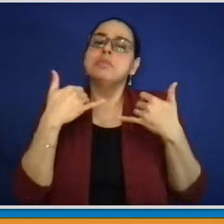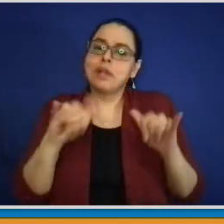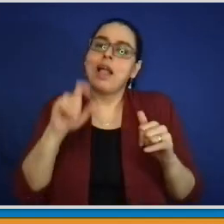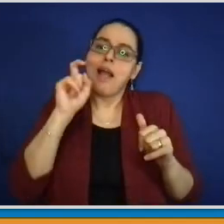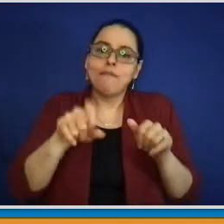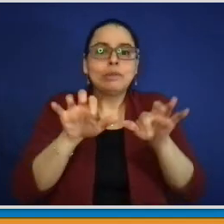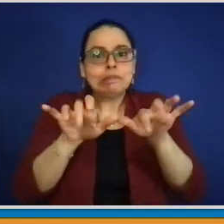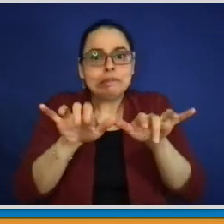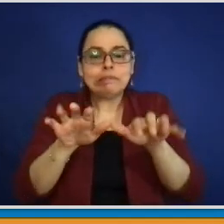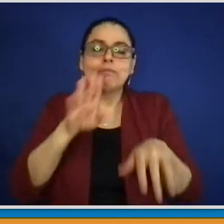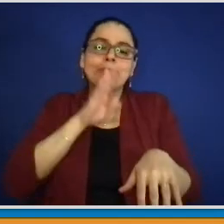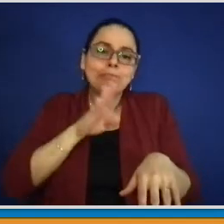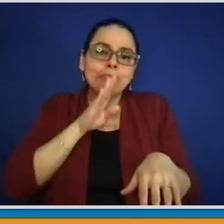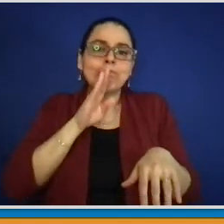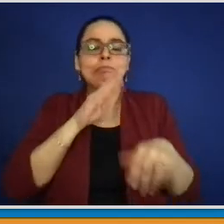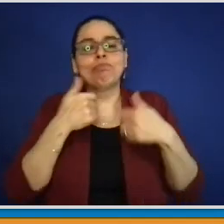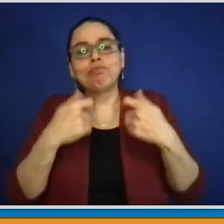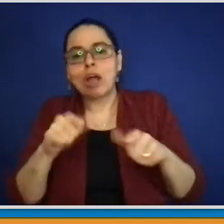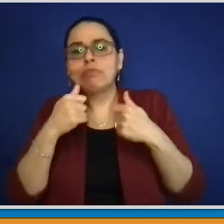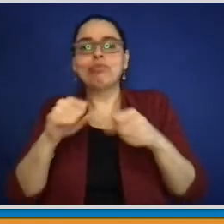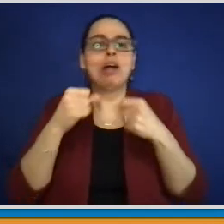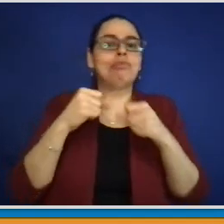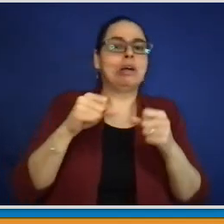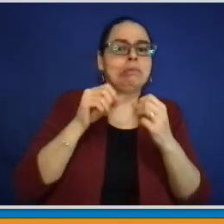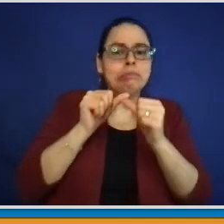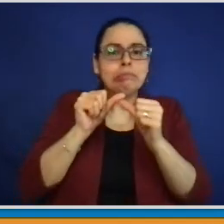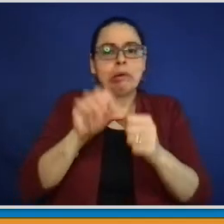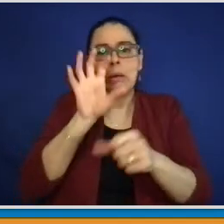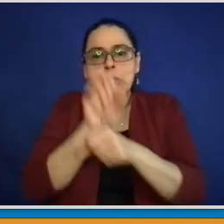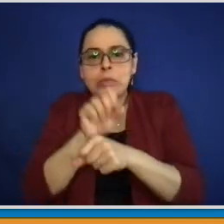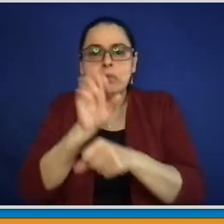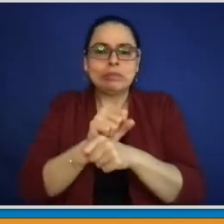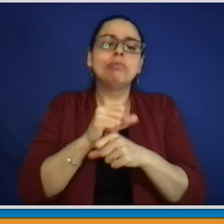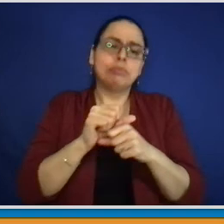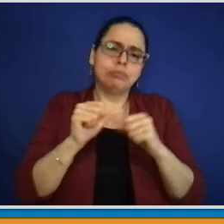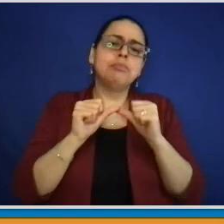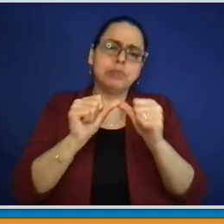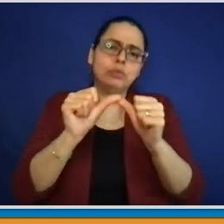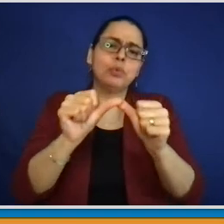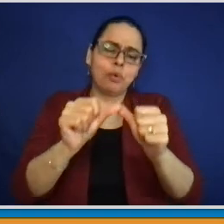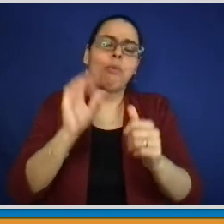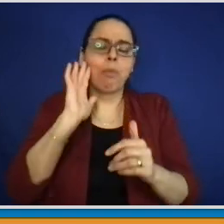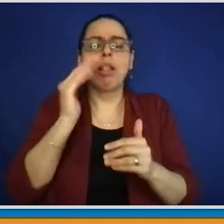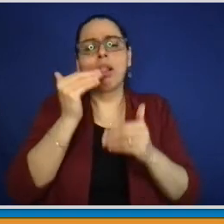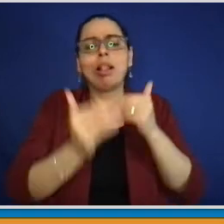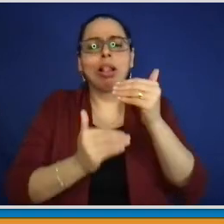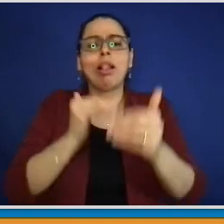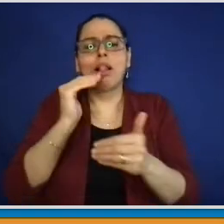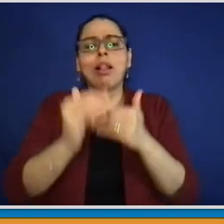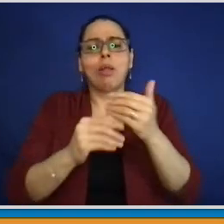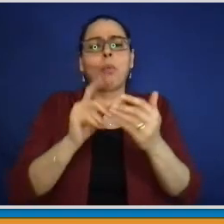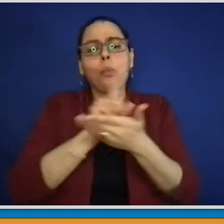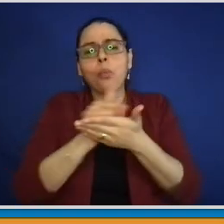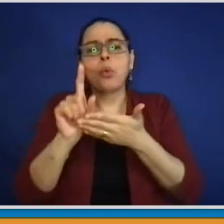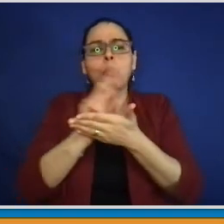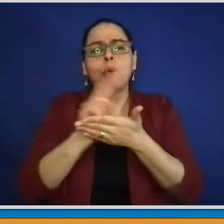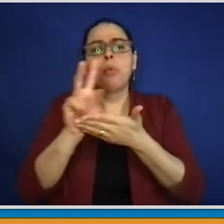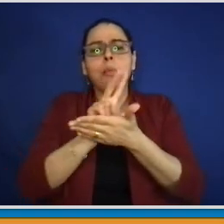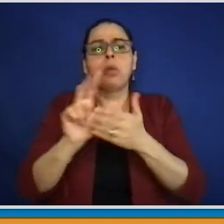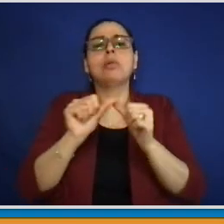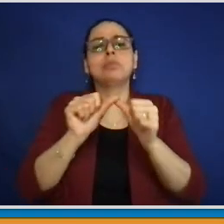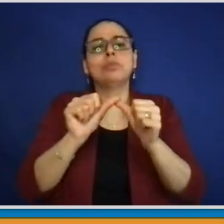available with each passing week. So I think we'll do fine at this new level. And ultimately, we have to open it up to everybody. And